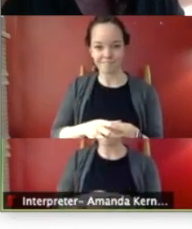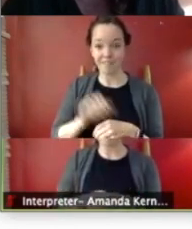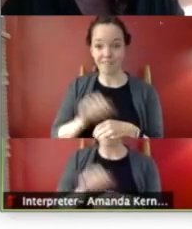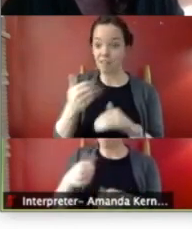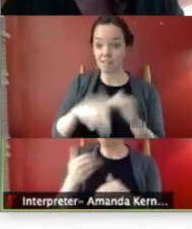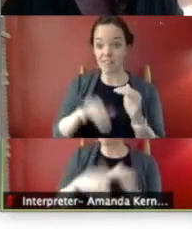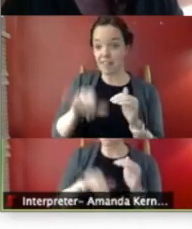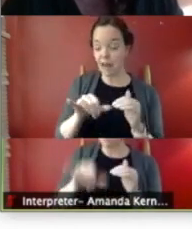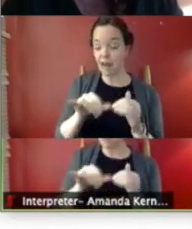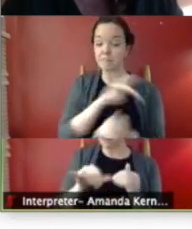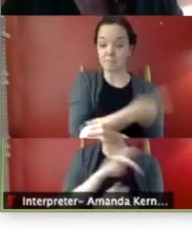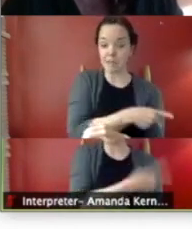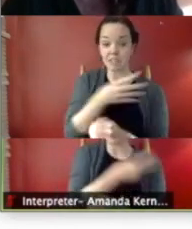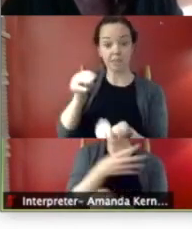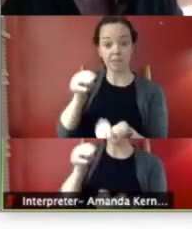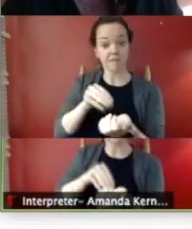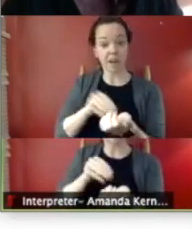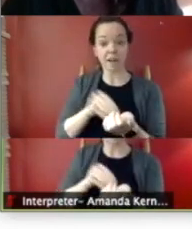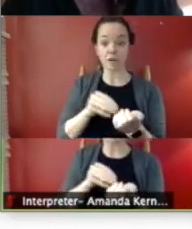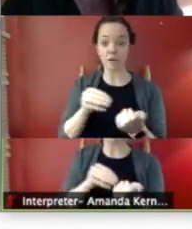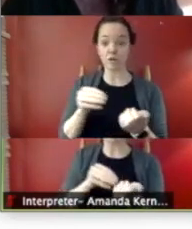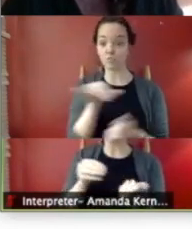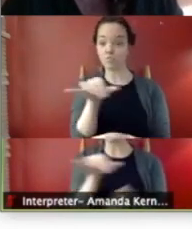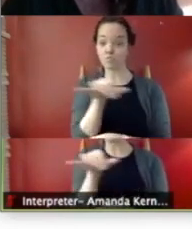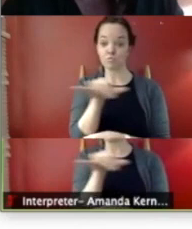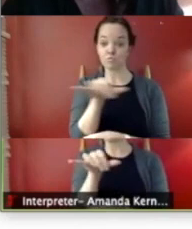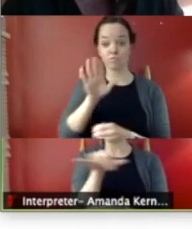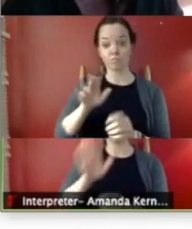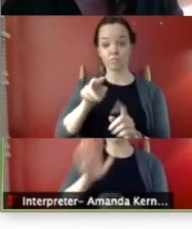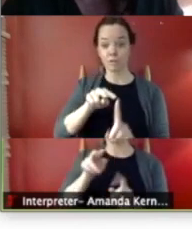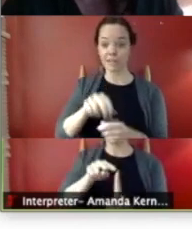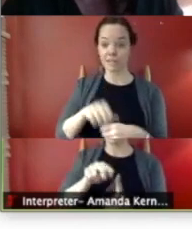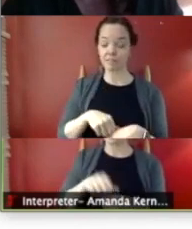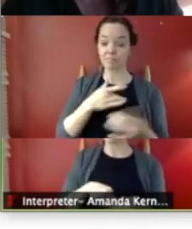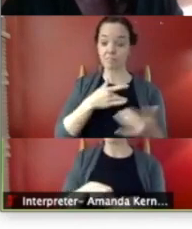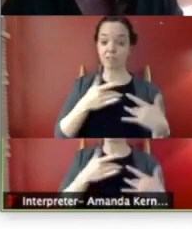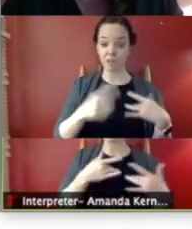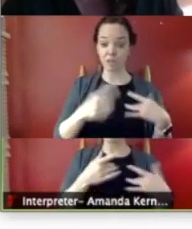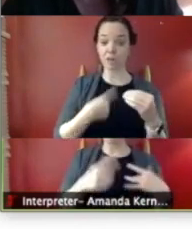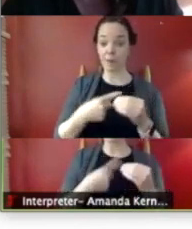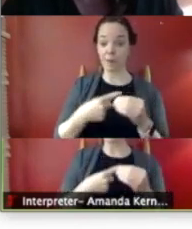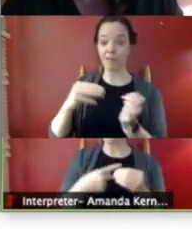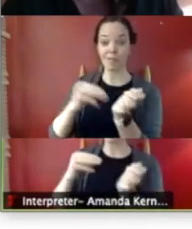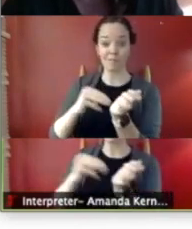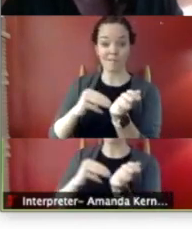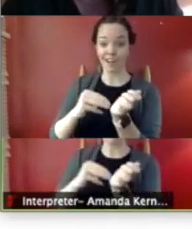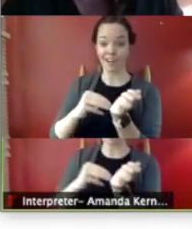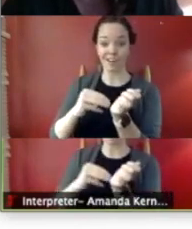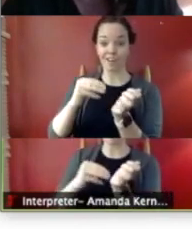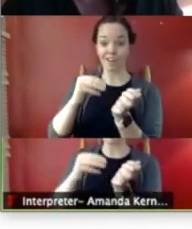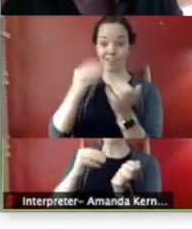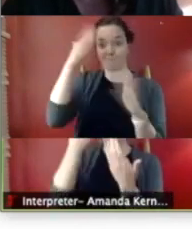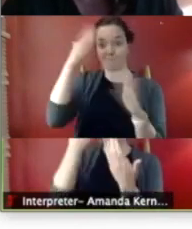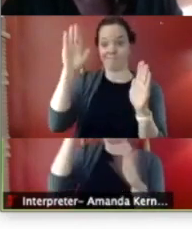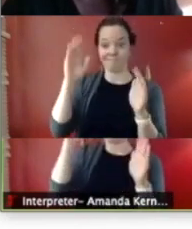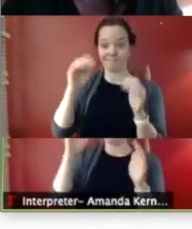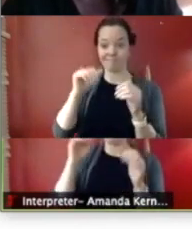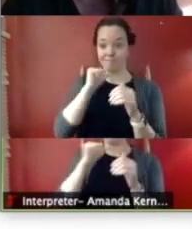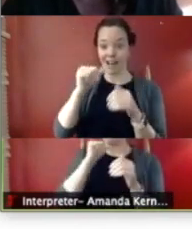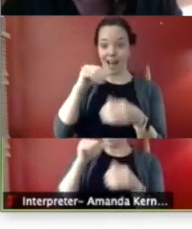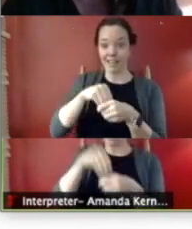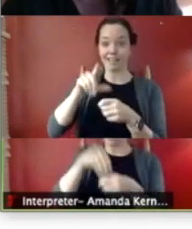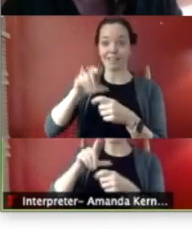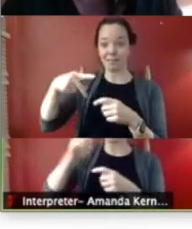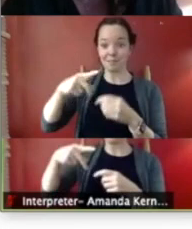and providers were pretty well aligned in their perspectives, being concerned about the provider not being in the loop about the patient's contraceptive or